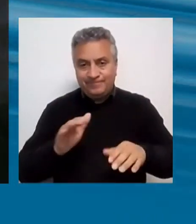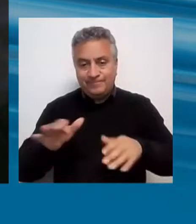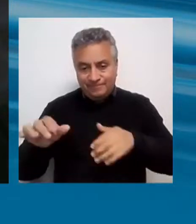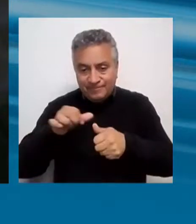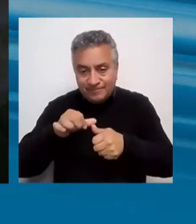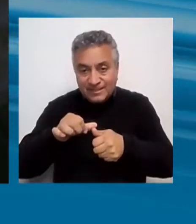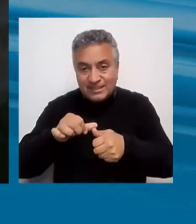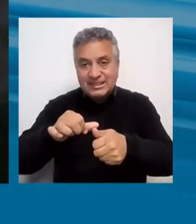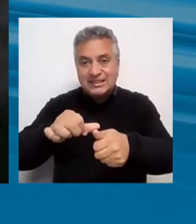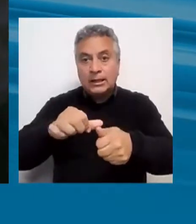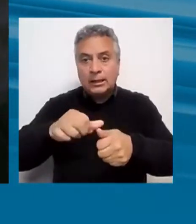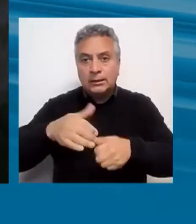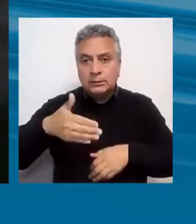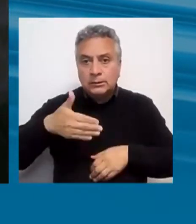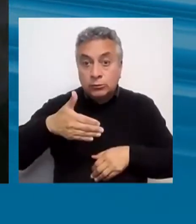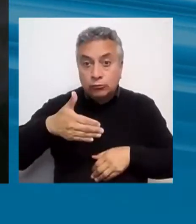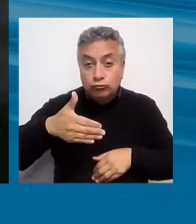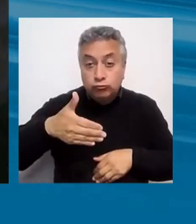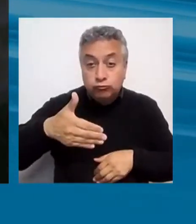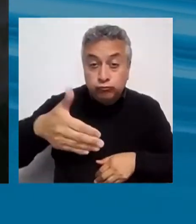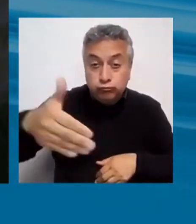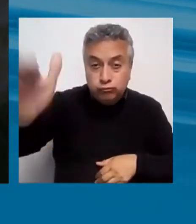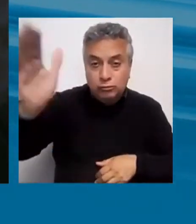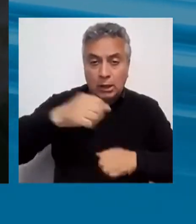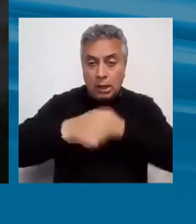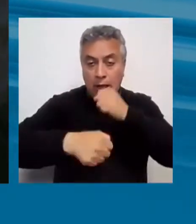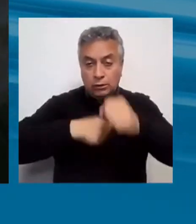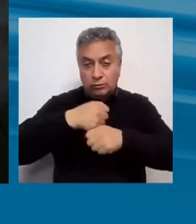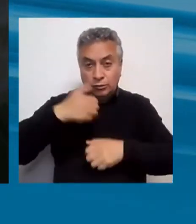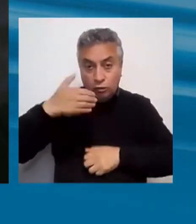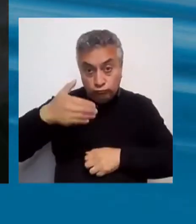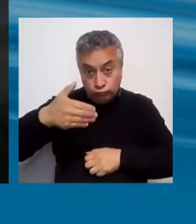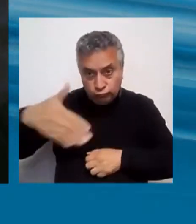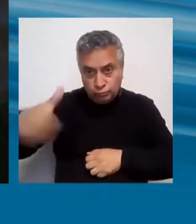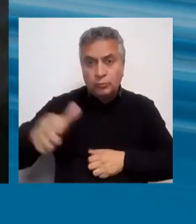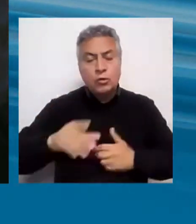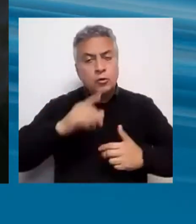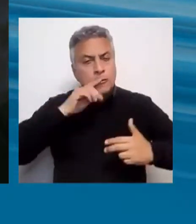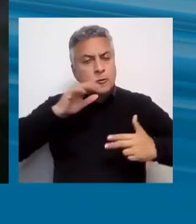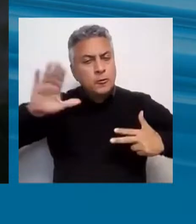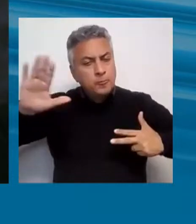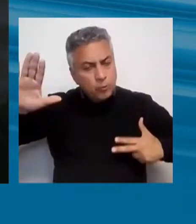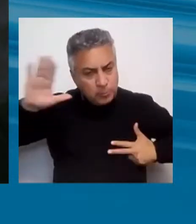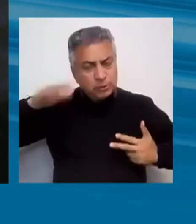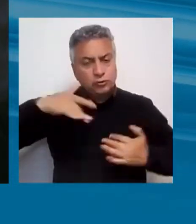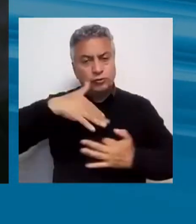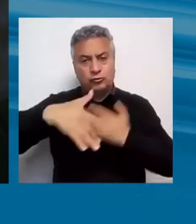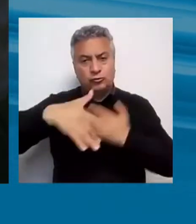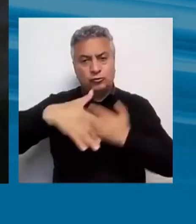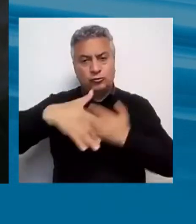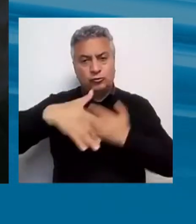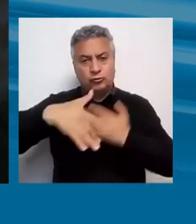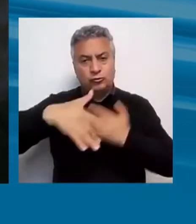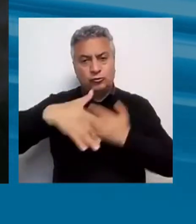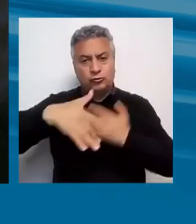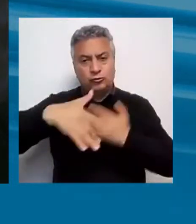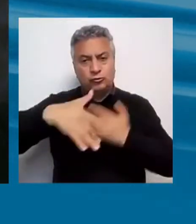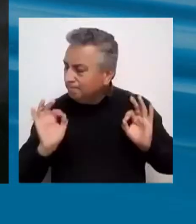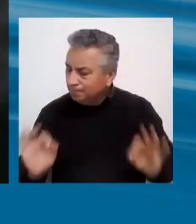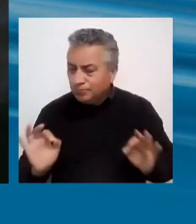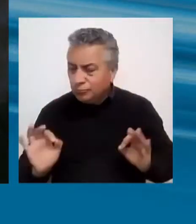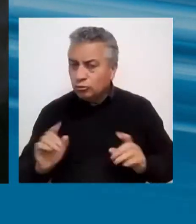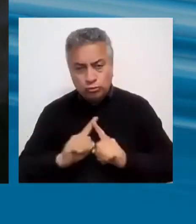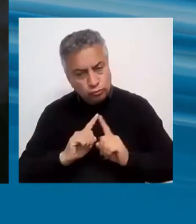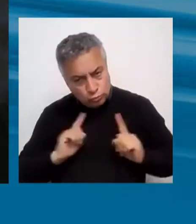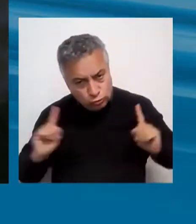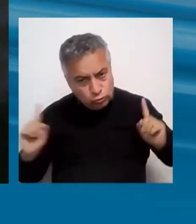we should do this with sustainability in time, with results, with a social commitment and